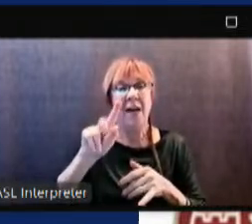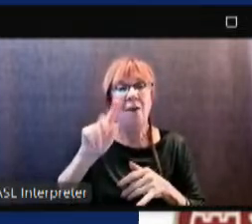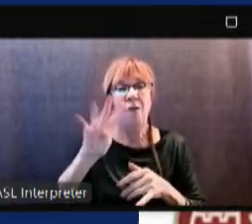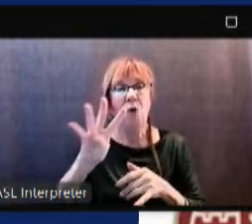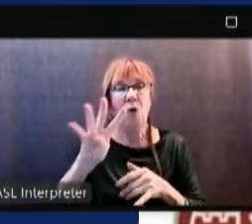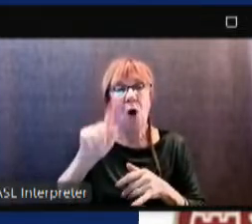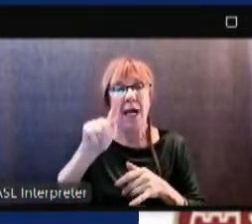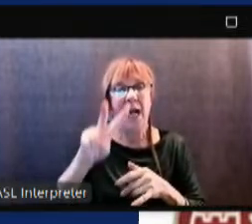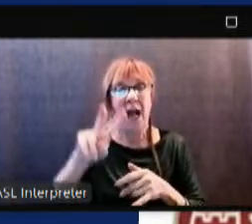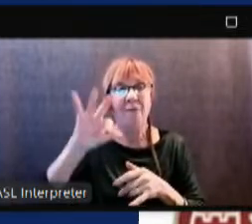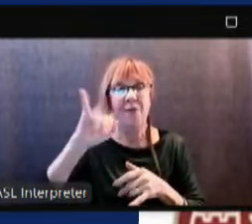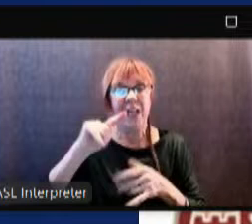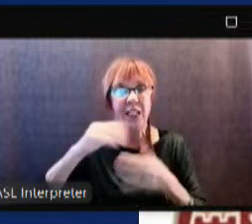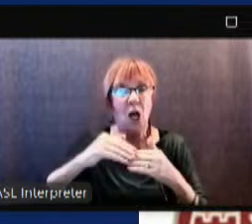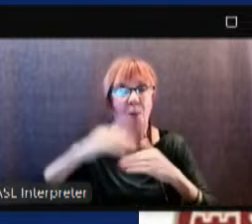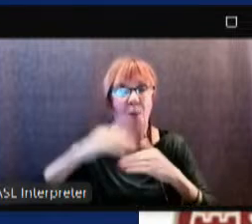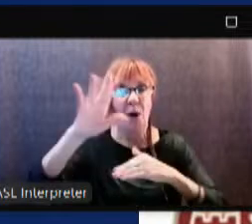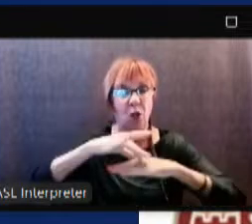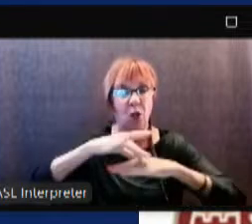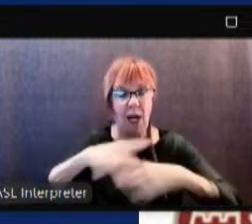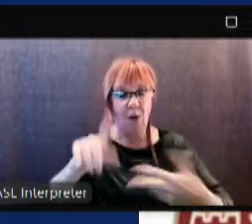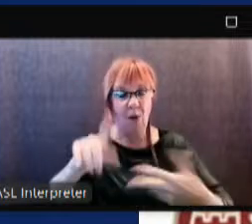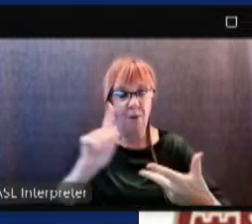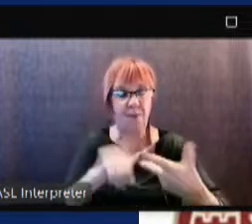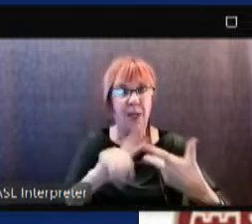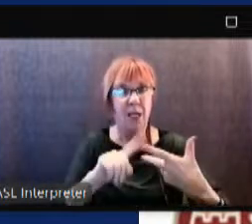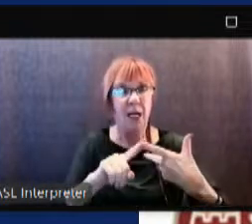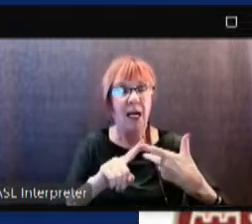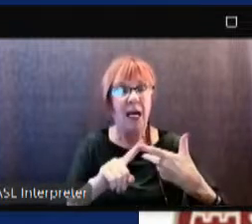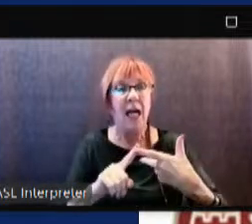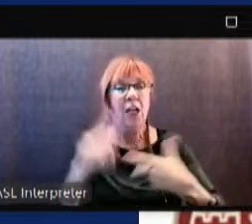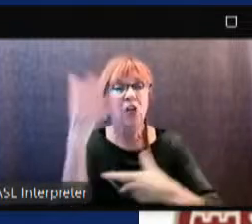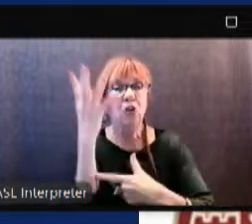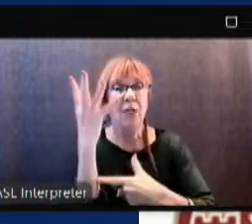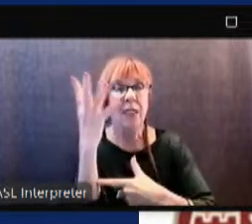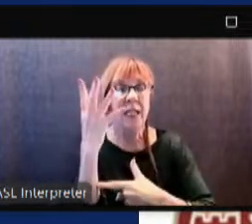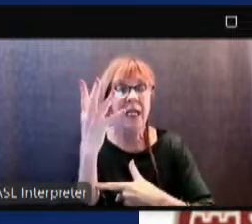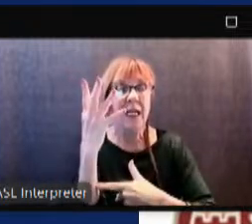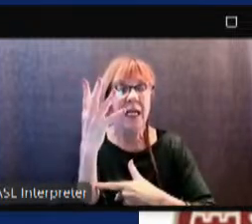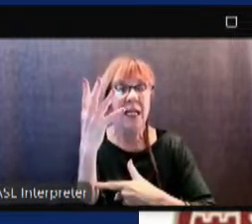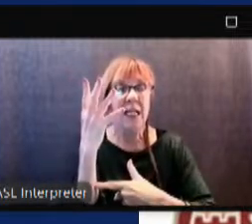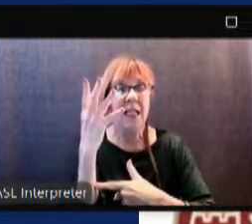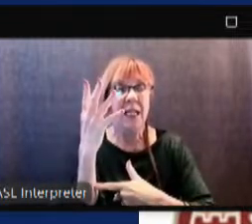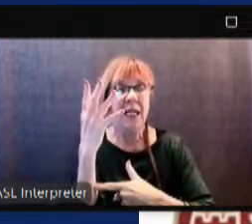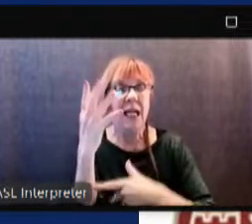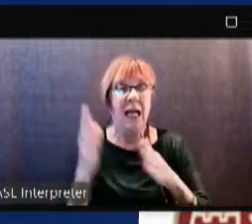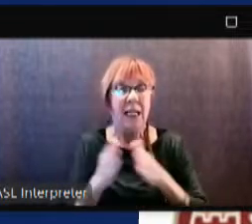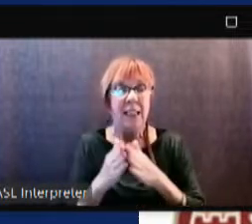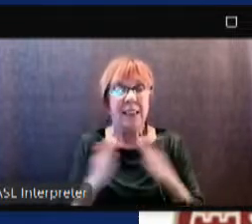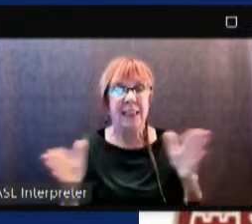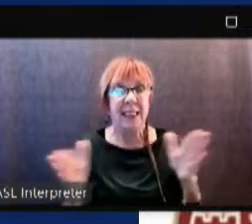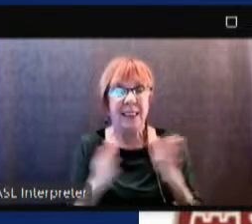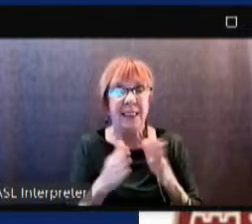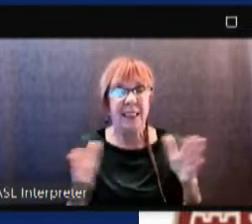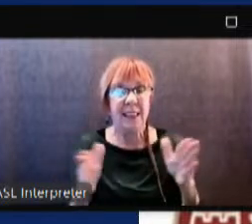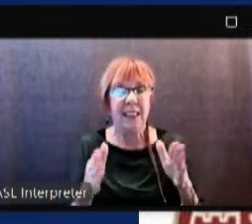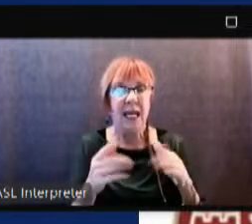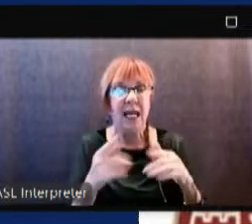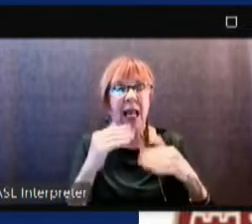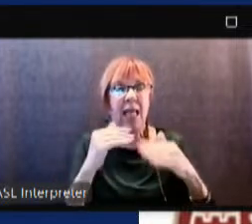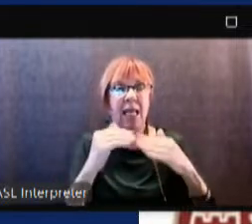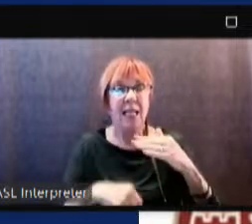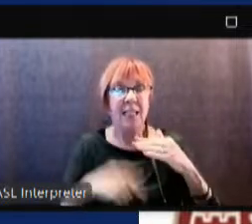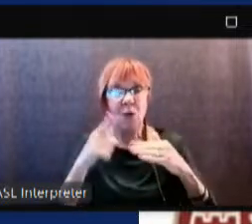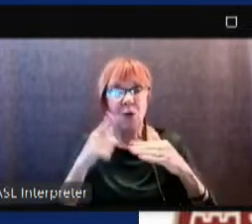The second criteria is the tree is a distance less than 1.5 times the tree height from a structure or presents a